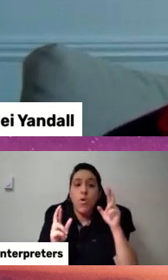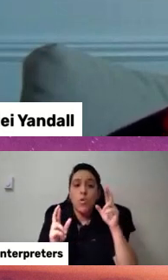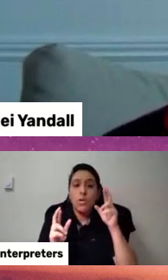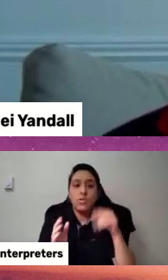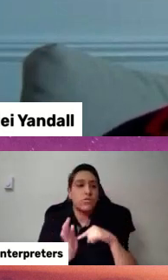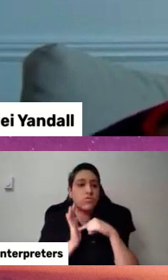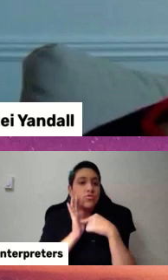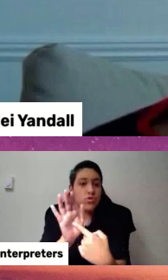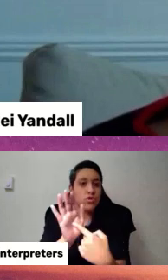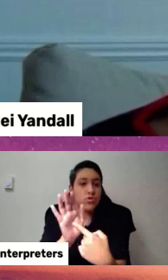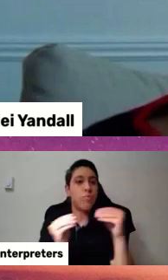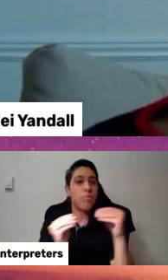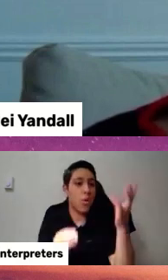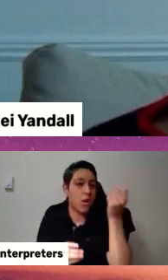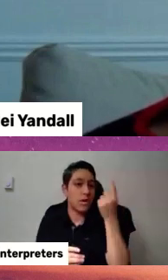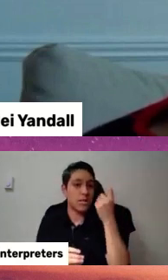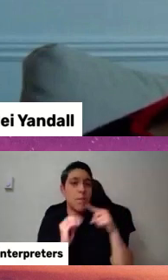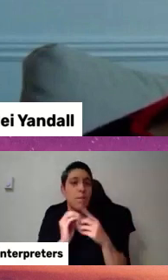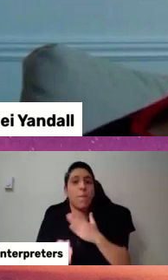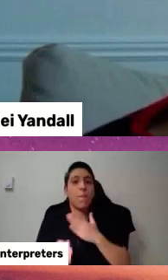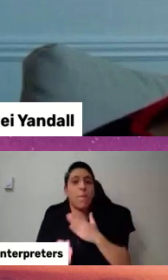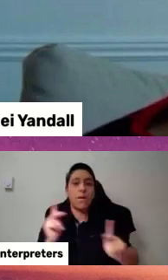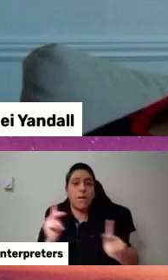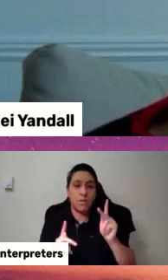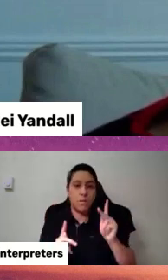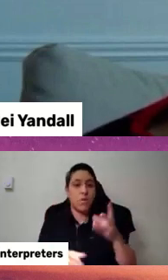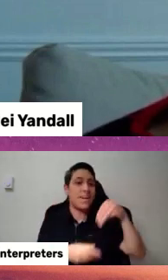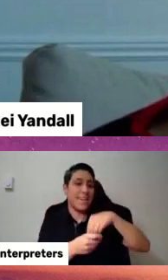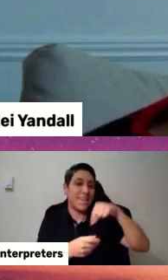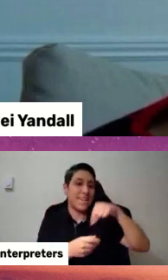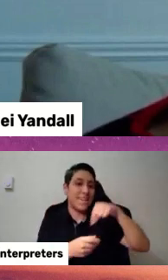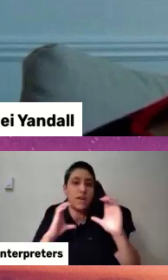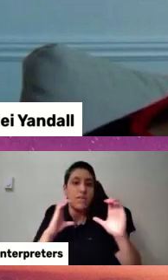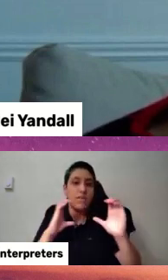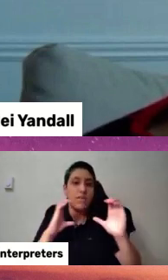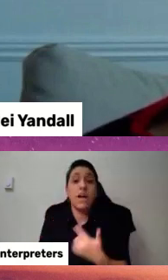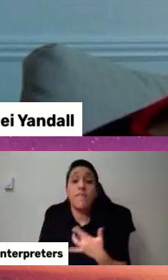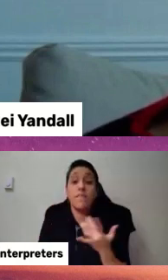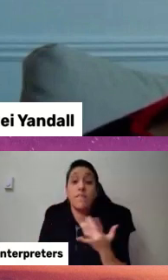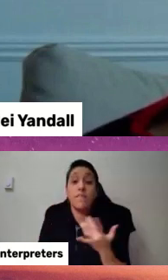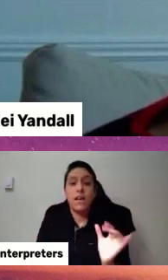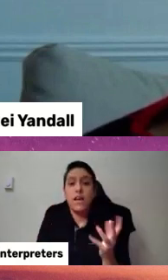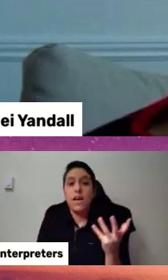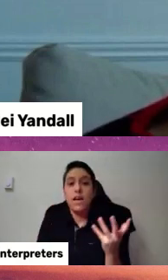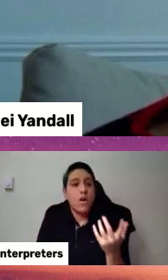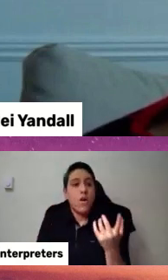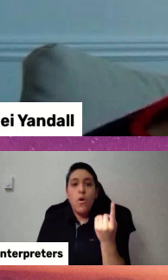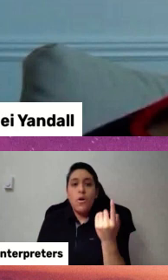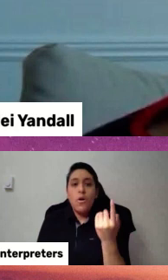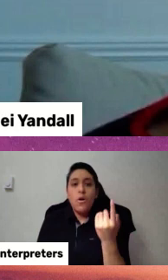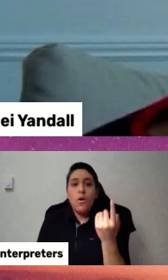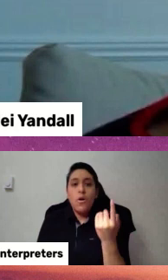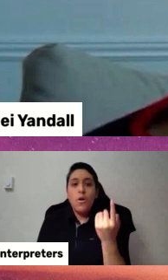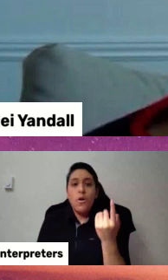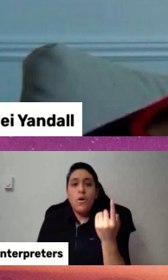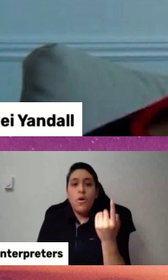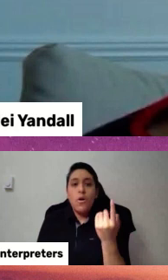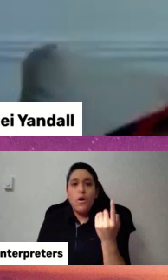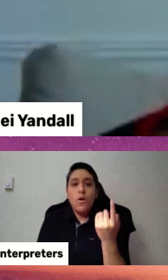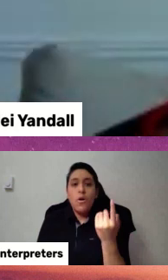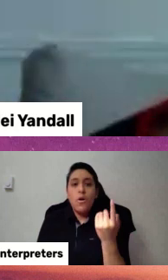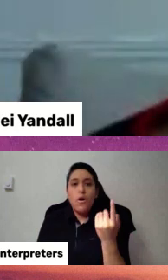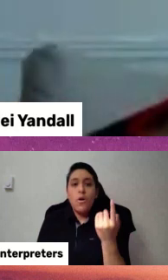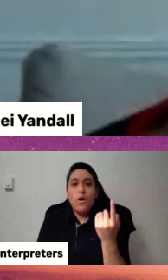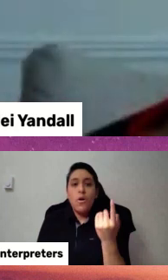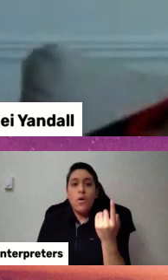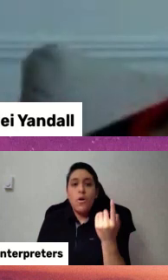understanding about my people to this conversation. I feel like there's always a lack of knowledge when it comes to Pacific